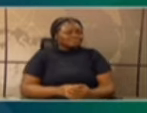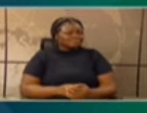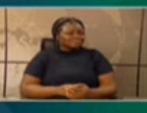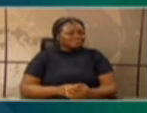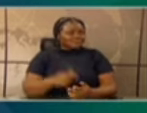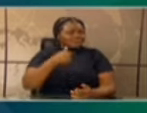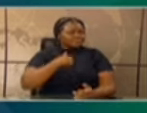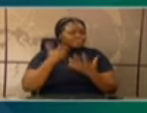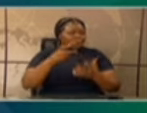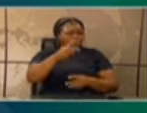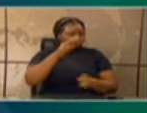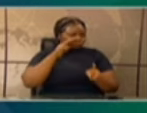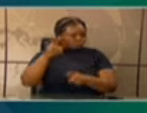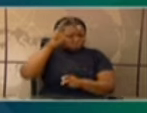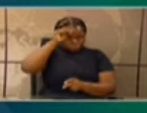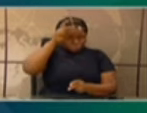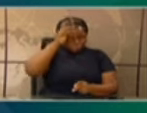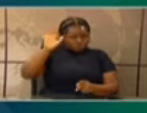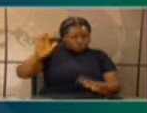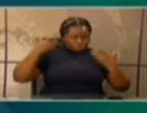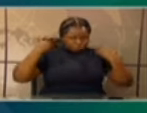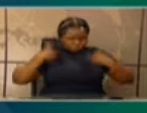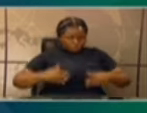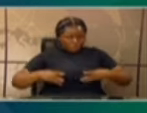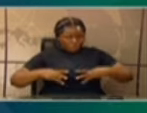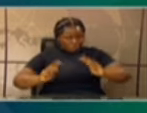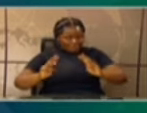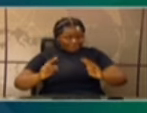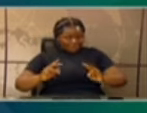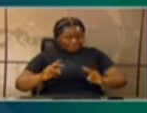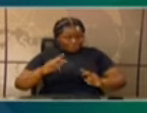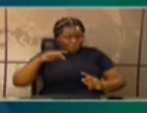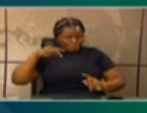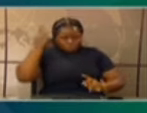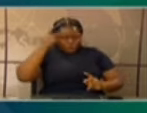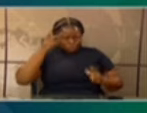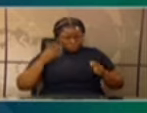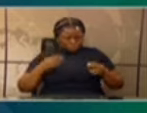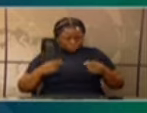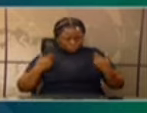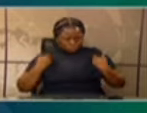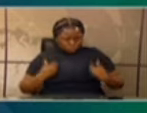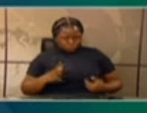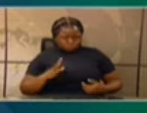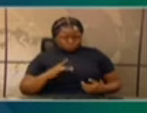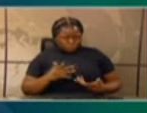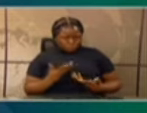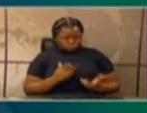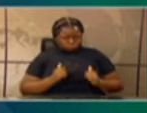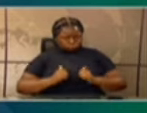critical look at your sergeant force dressing. Political suit. Africa they introduced here. Ghana did.